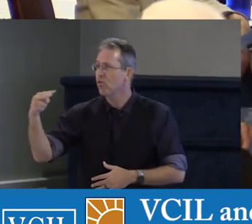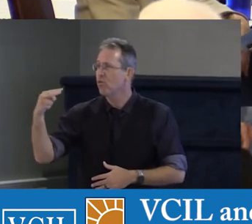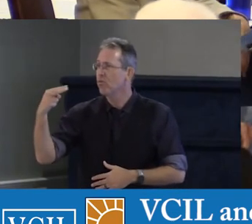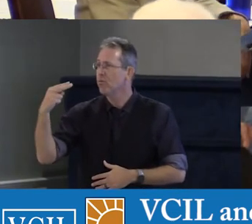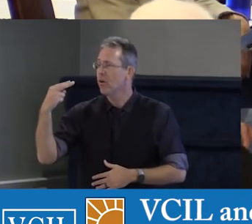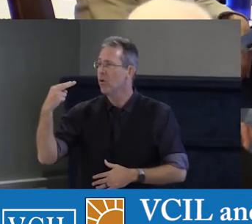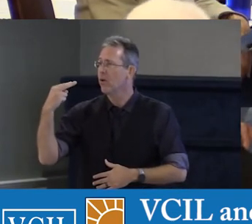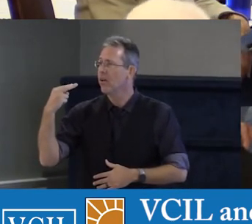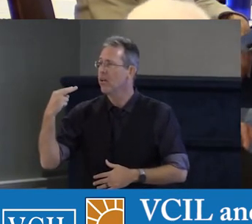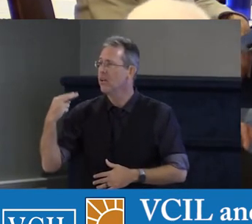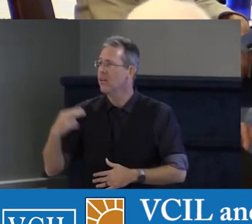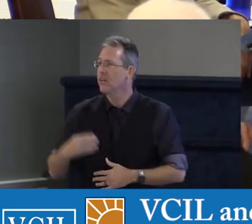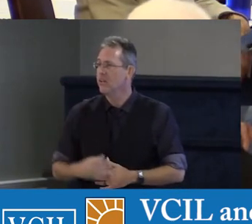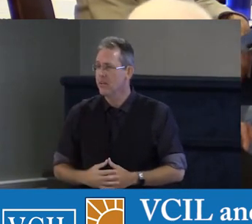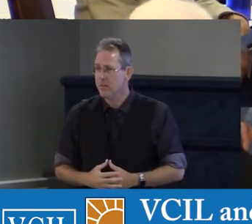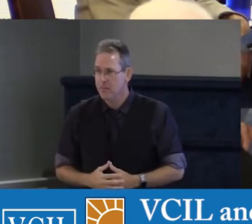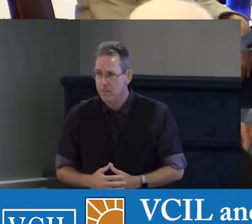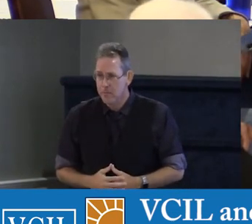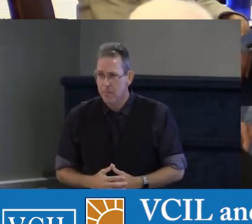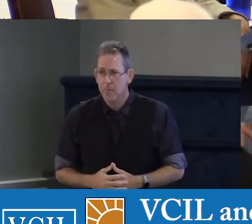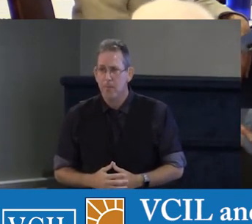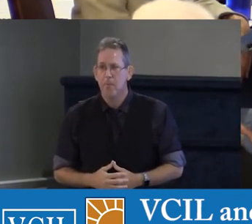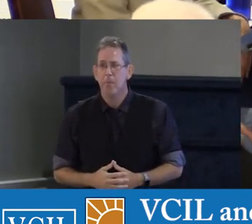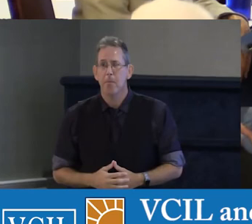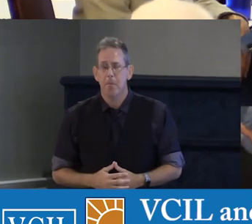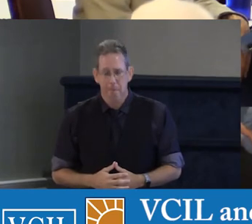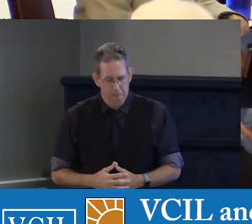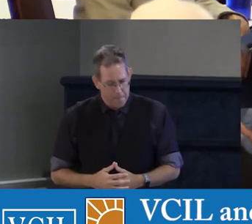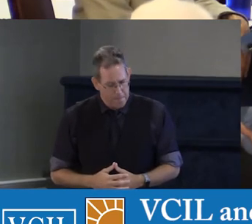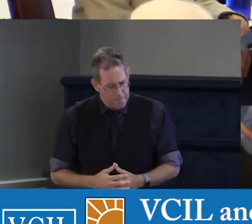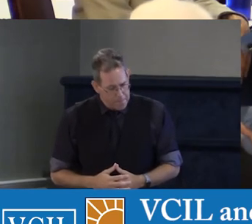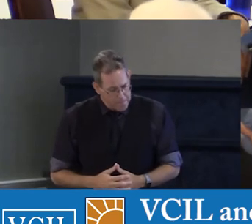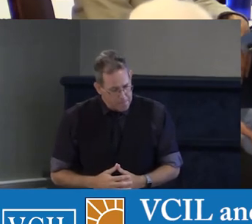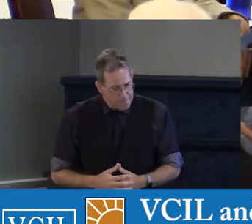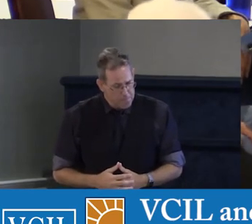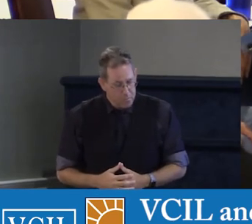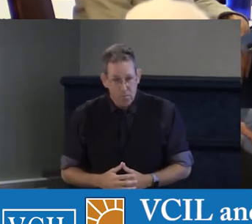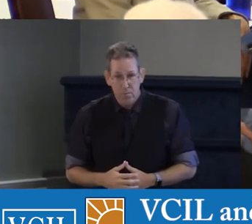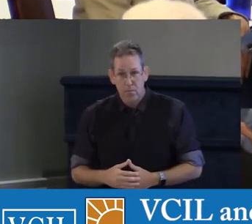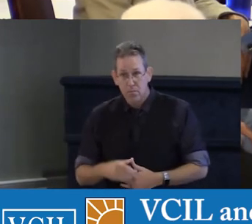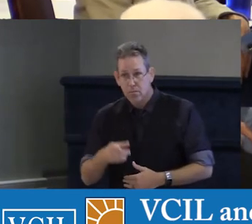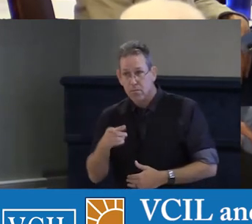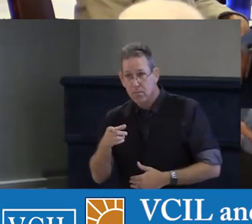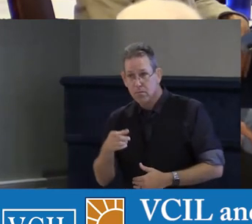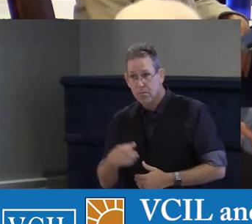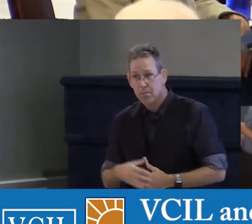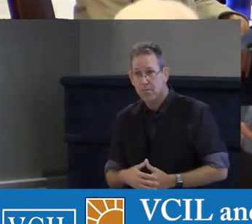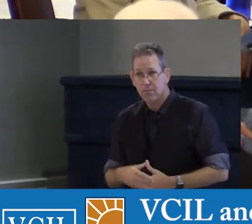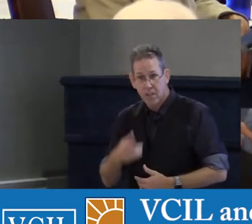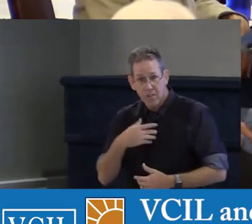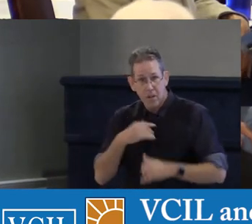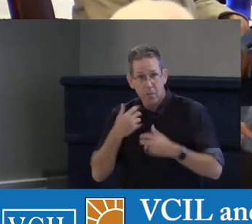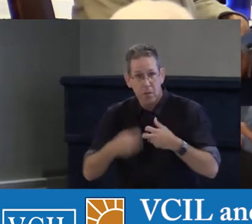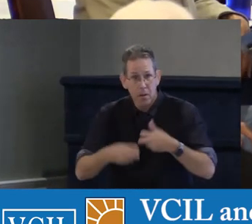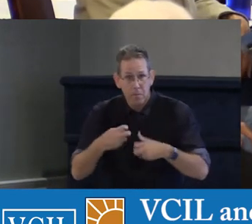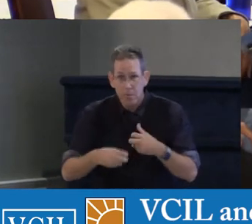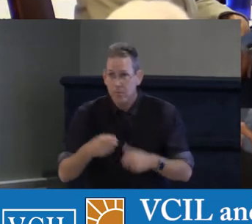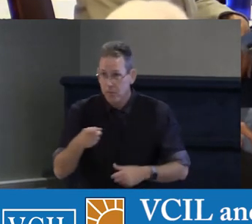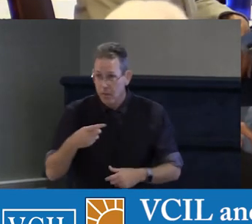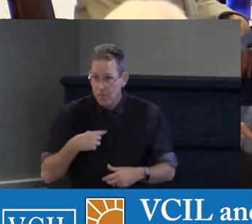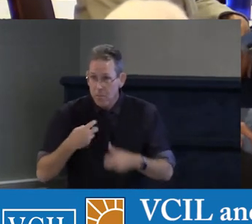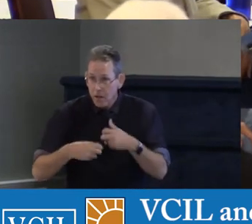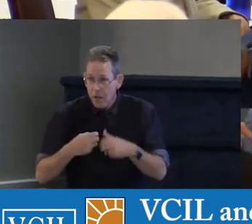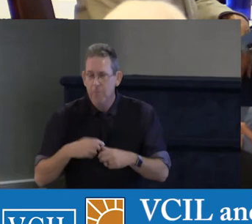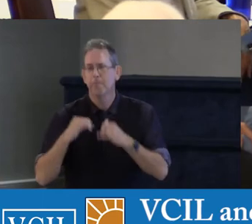look my way. If you got a problem, I got a problem